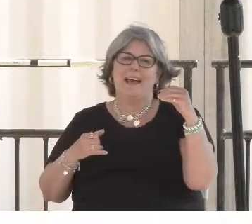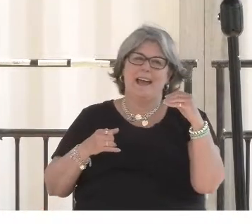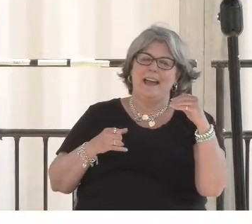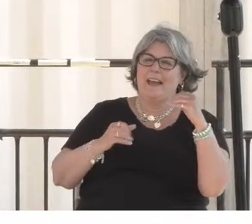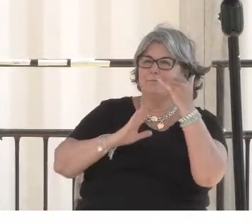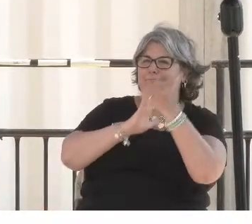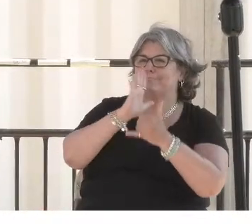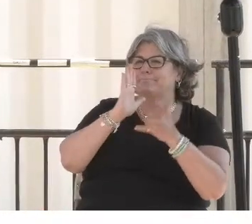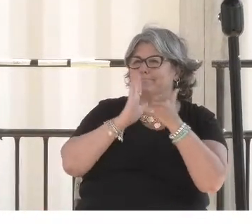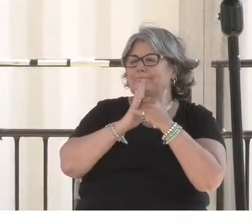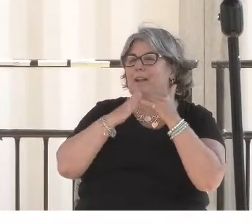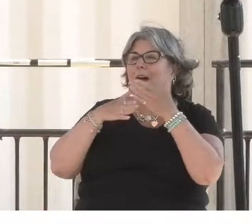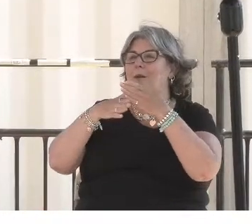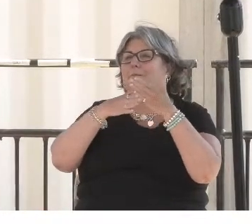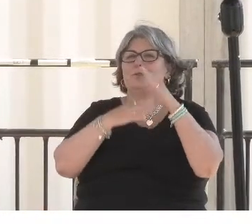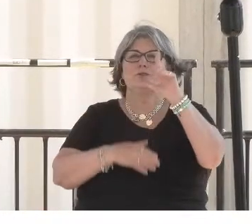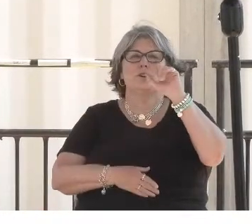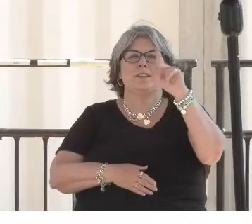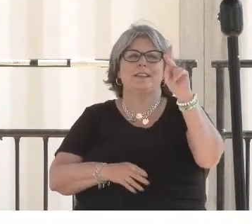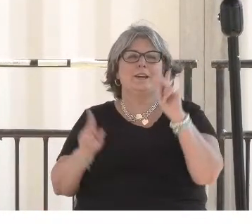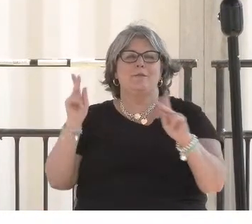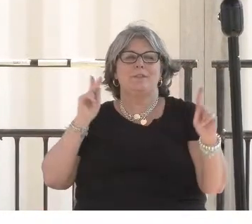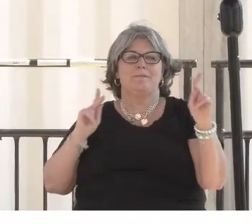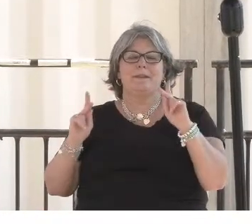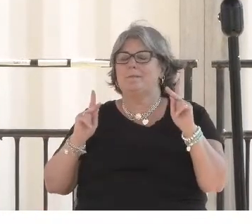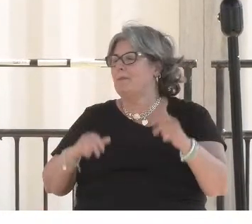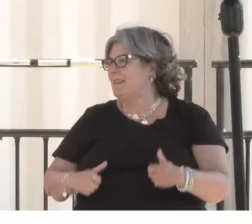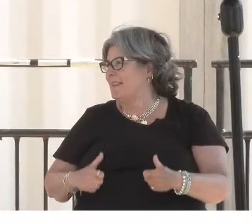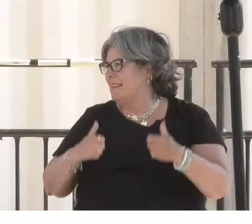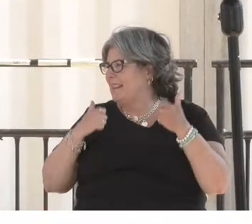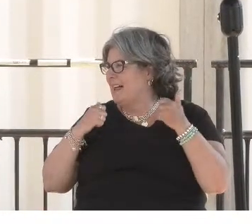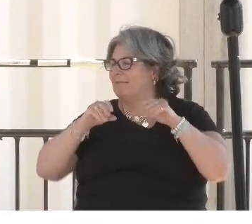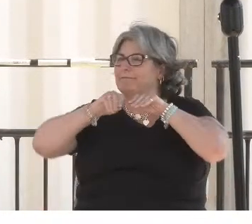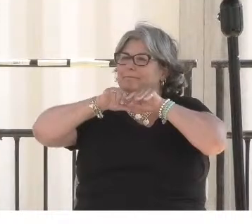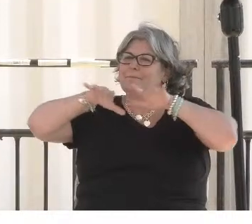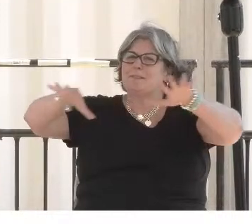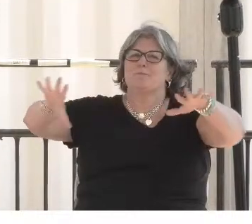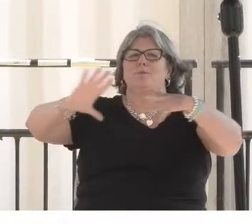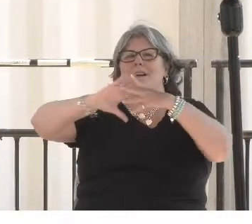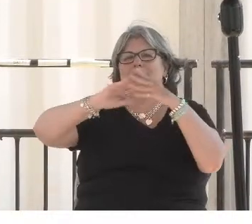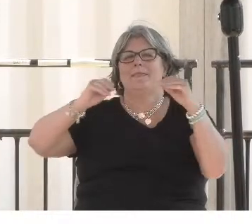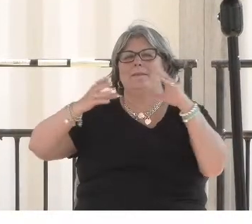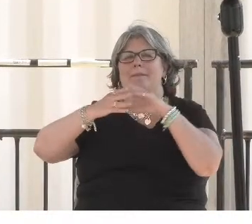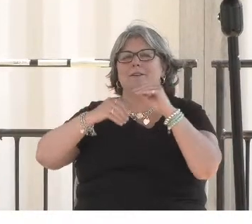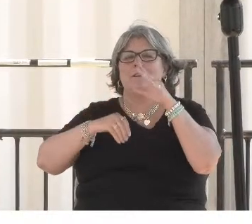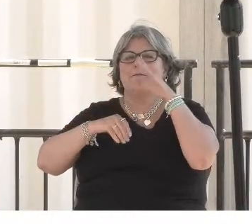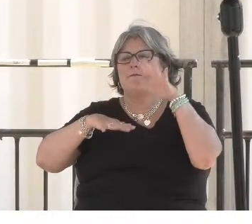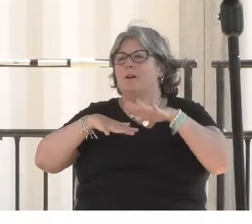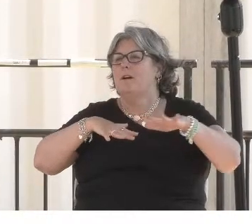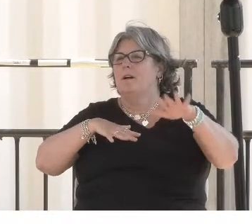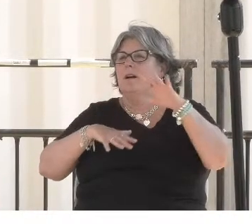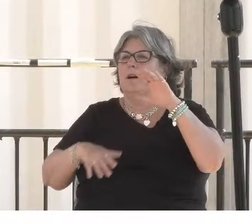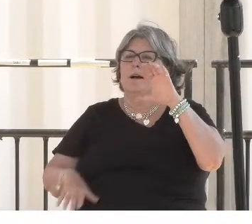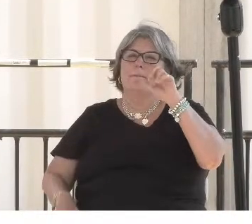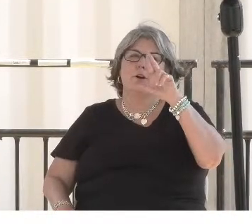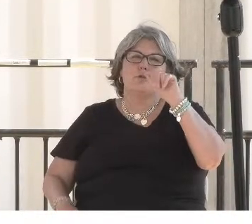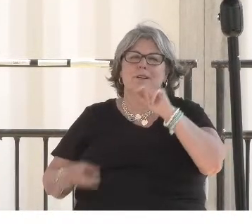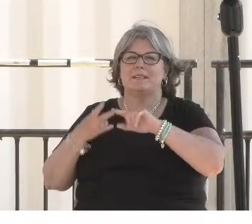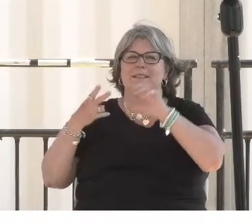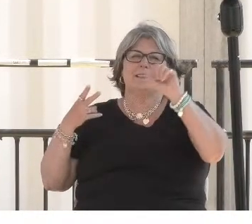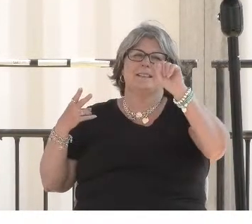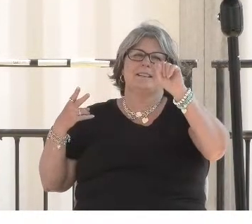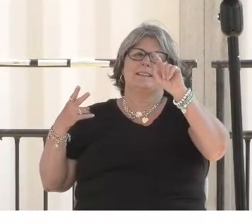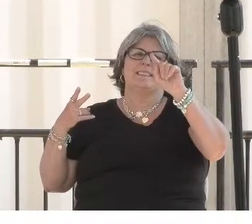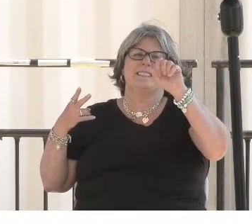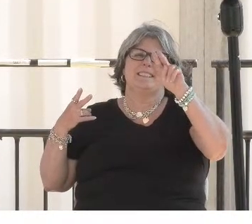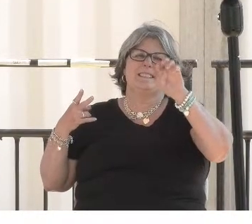hope you share the YouTube link with folks in your lives and spread the message far and wide. But Karissa, Steve, Juan,